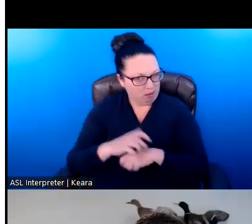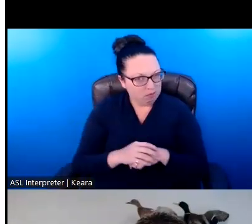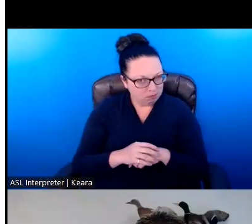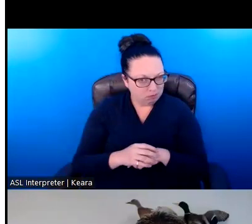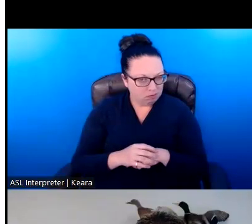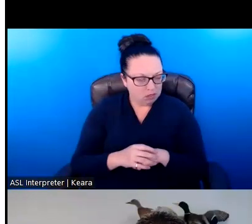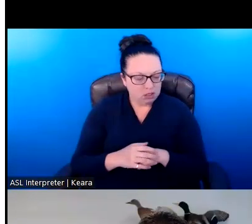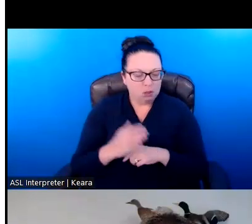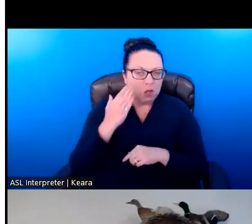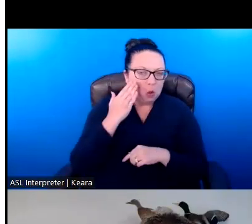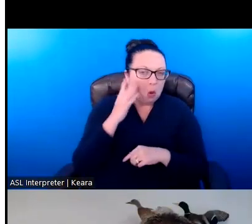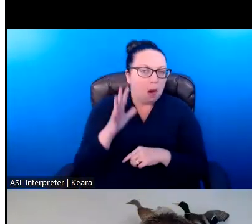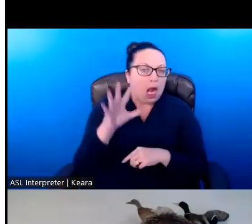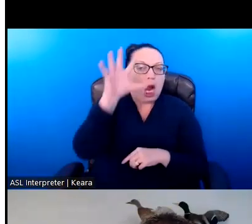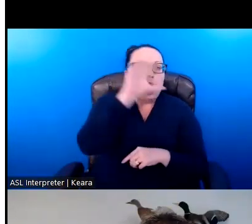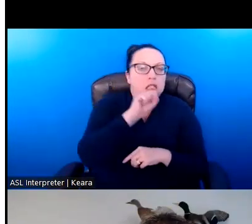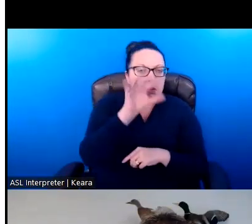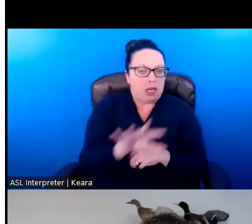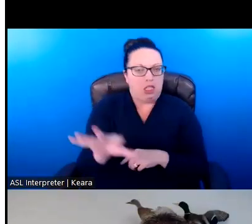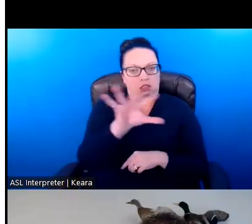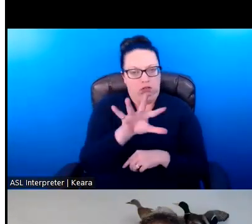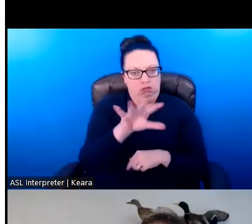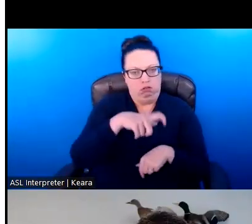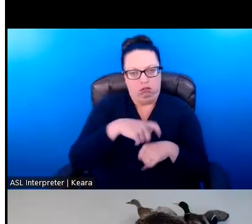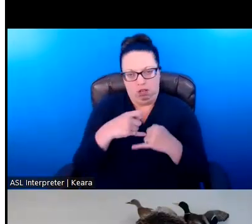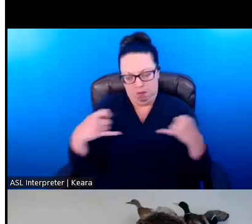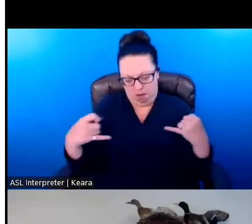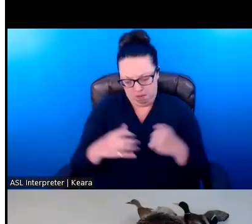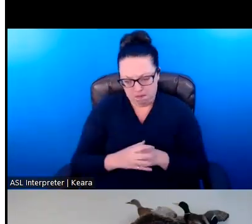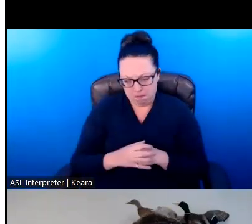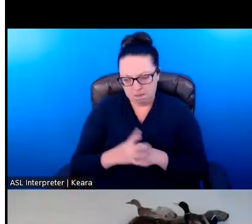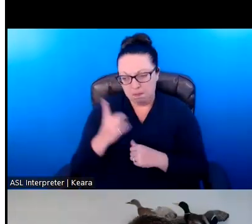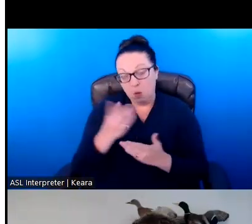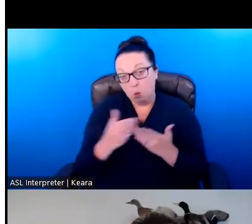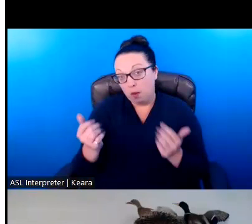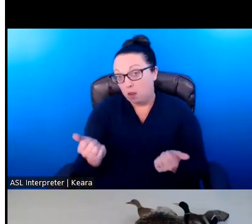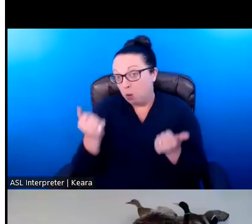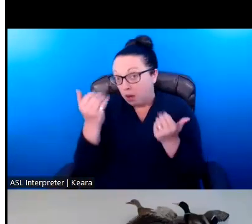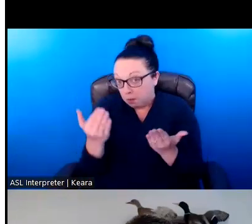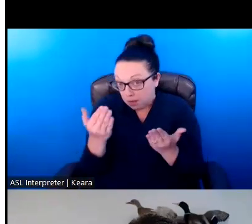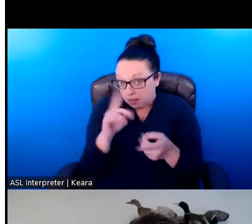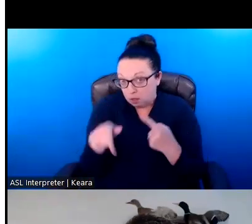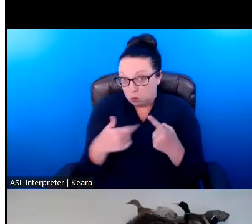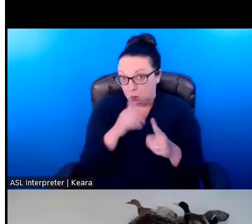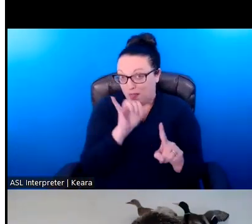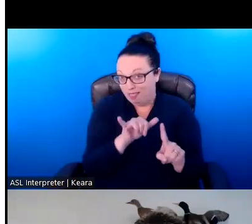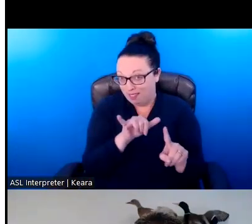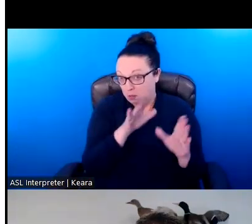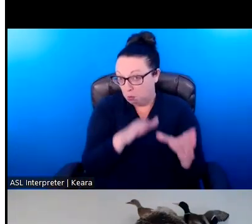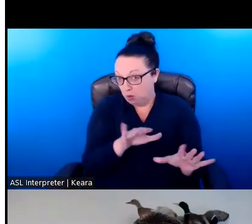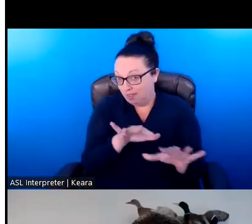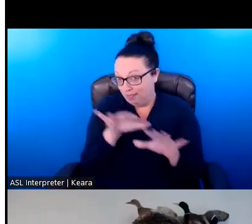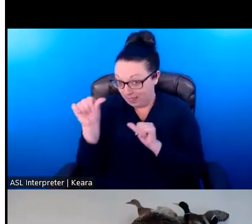Also, what are the things that are recommended, when the person leaves X or Y or